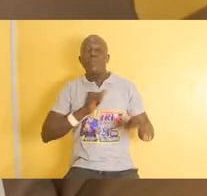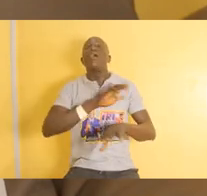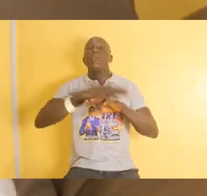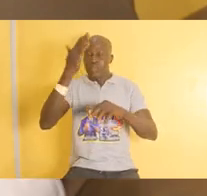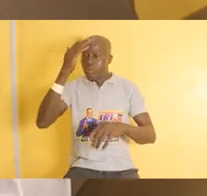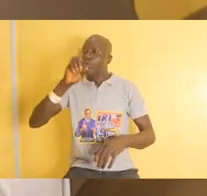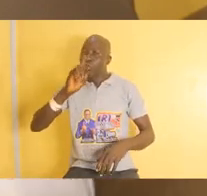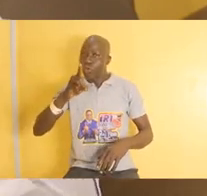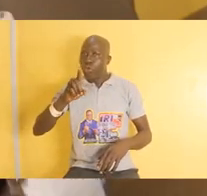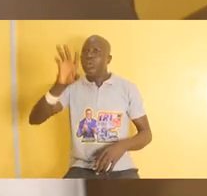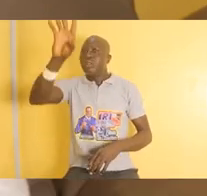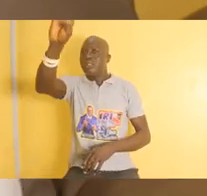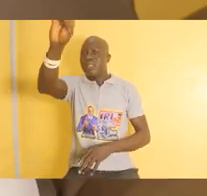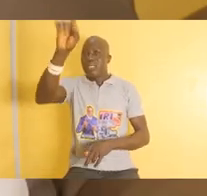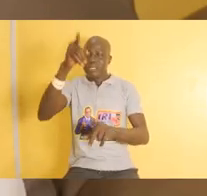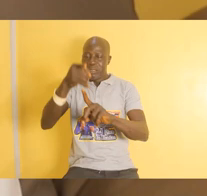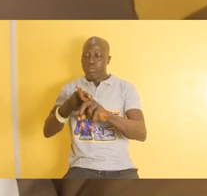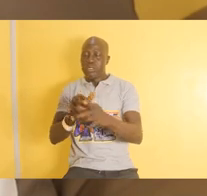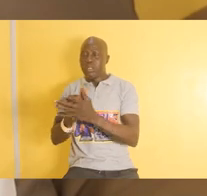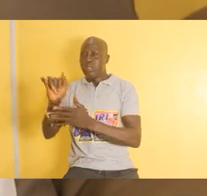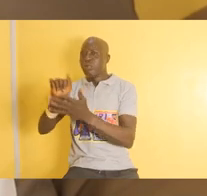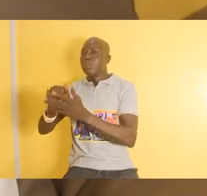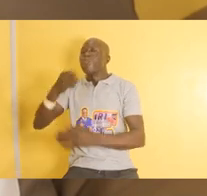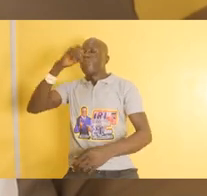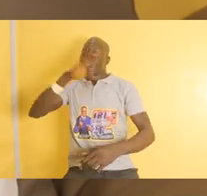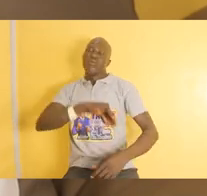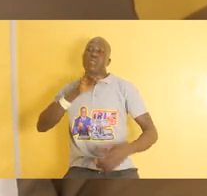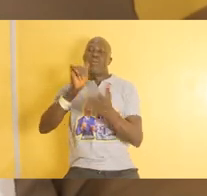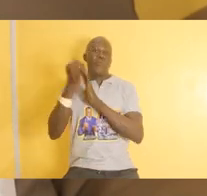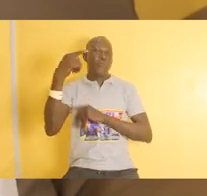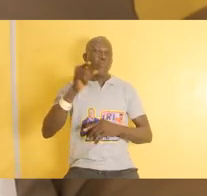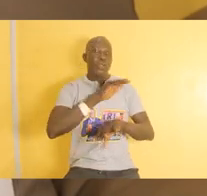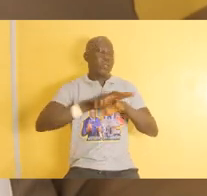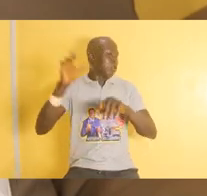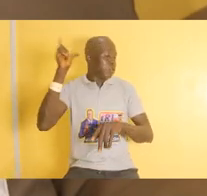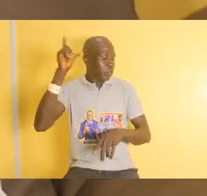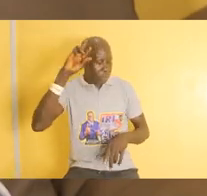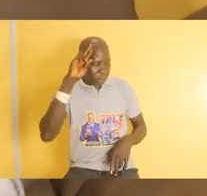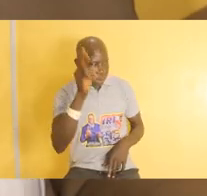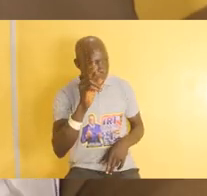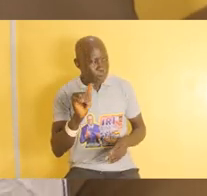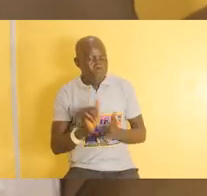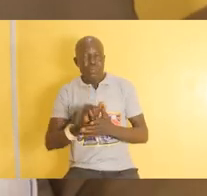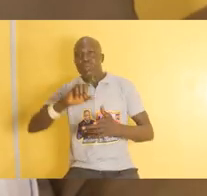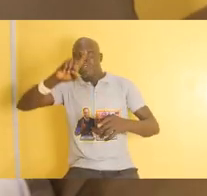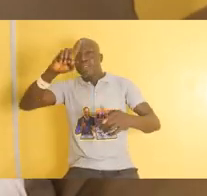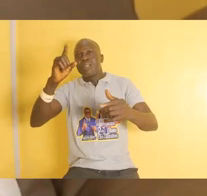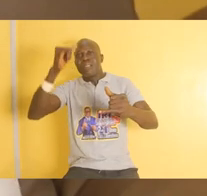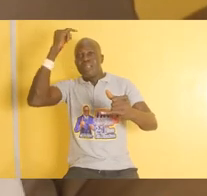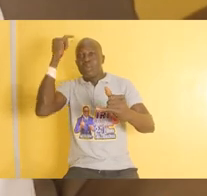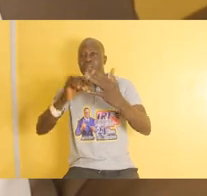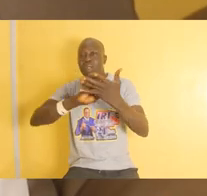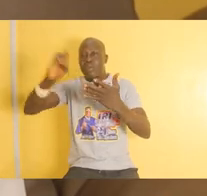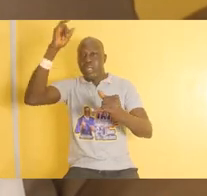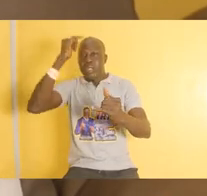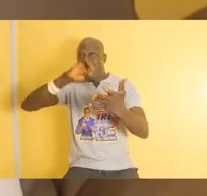pe osu kesin ma pe be sure that this man's man will be profitable for sorry, you. Sorry, listen to me, so, sir. So, I set up party program with you. The